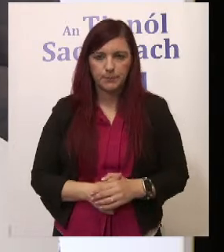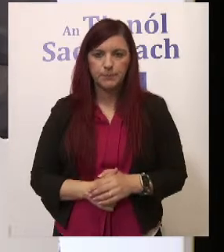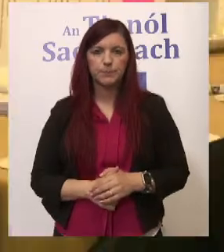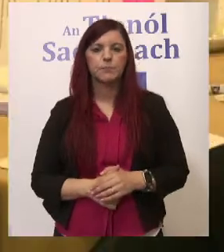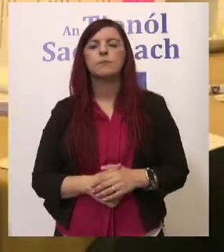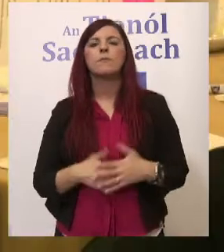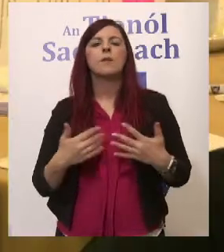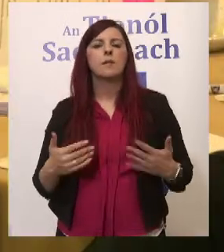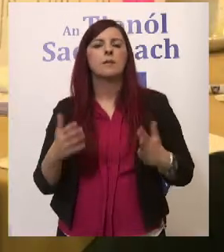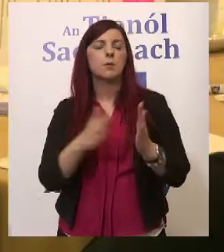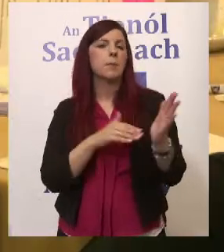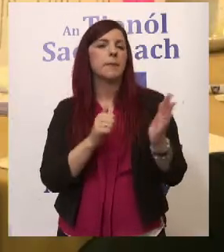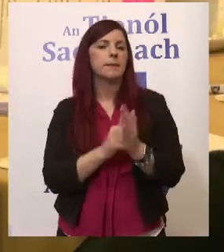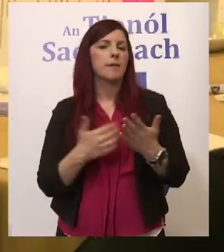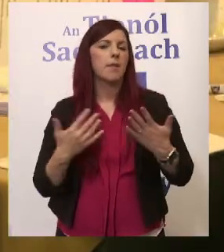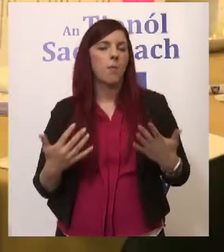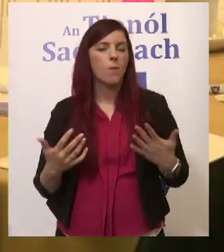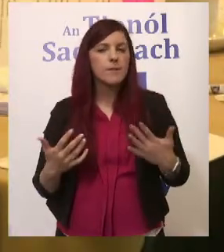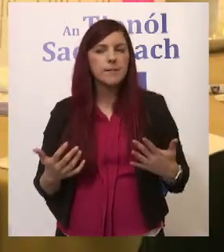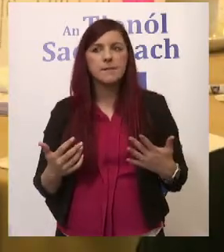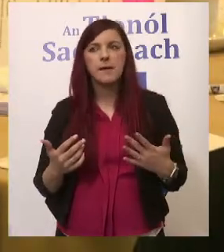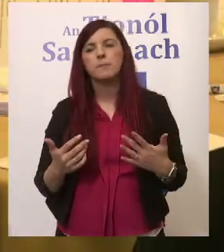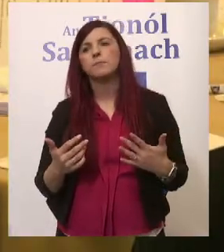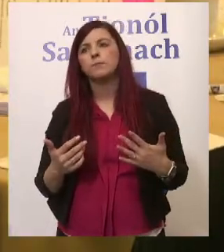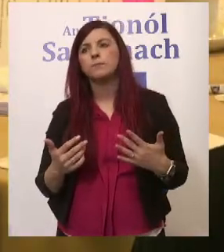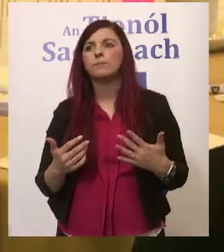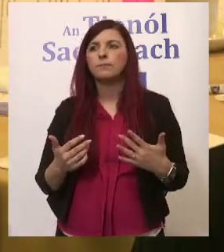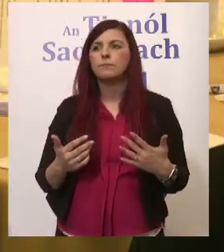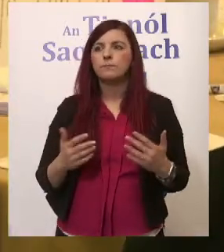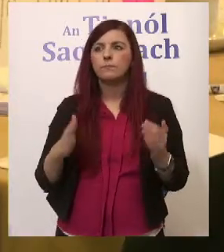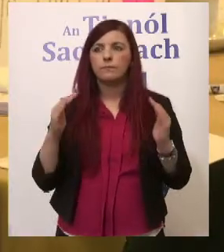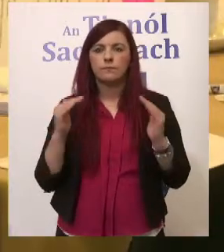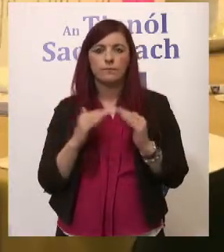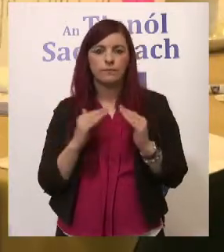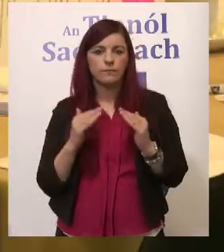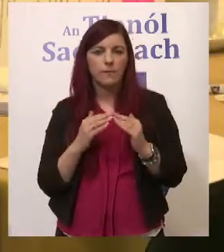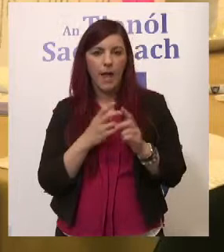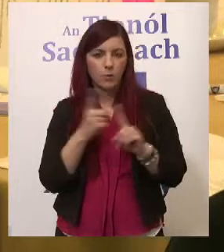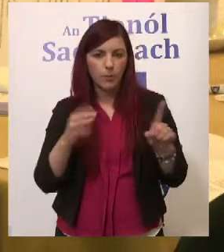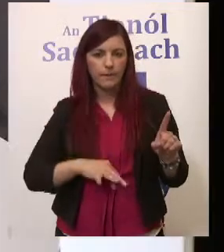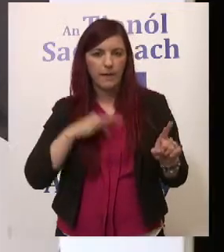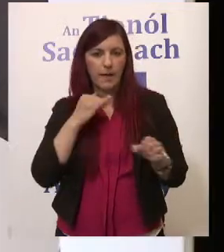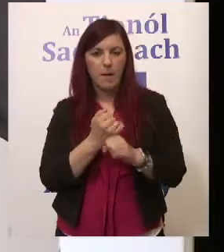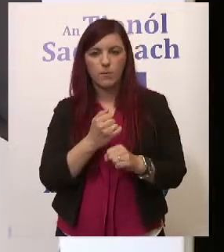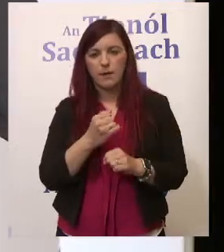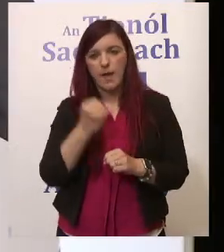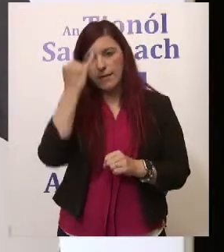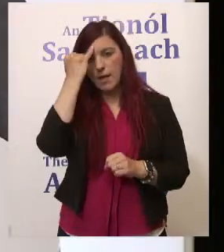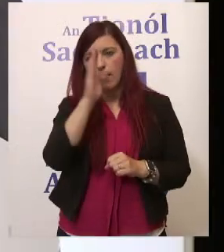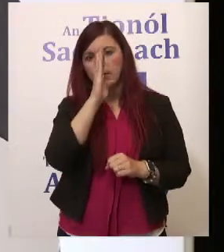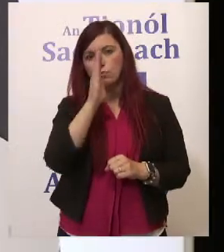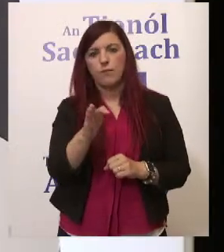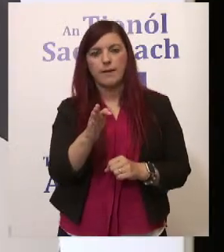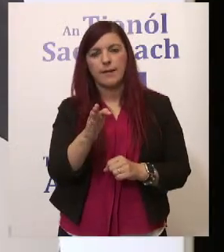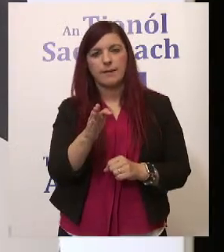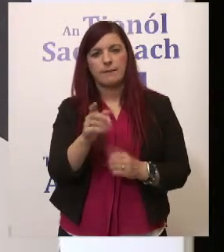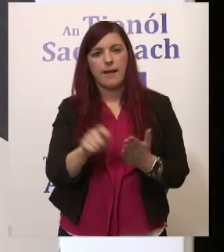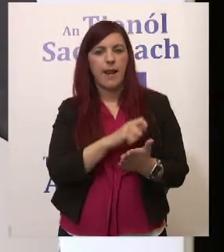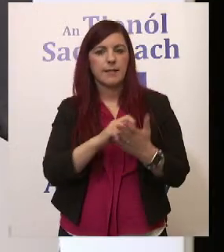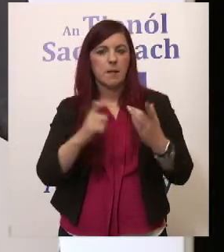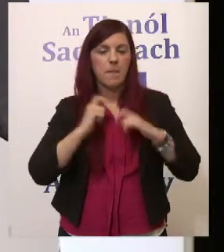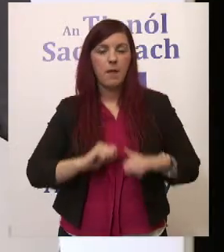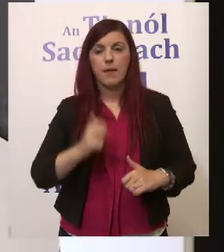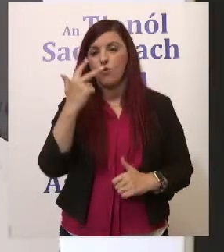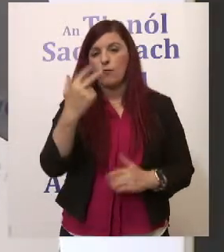For business at the moment, how do we feel about the prospect of directly elected mayors? Well, there's 3 big problems for businesses right